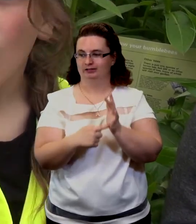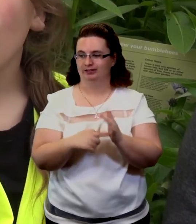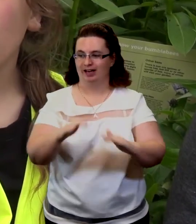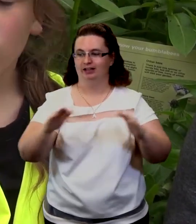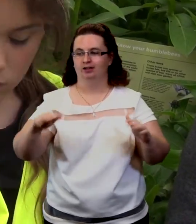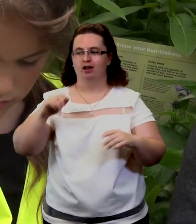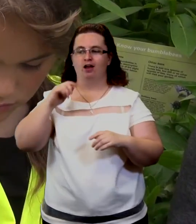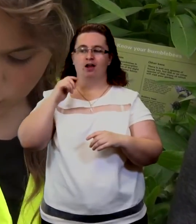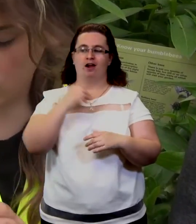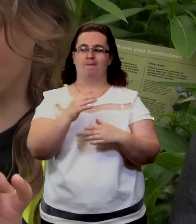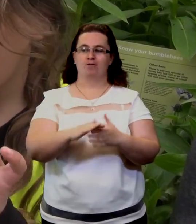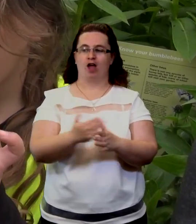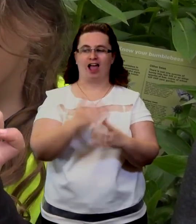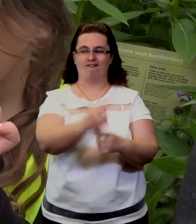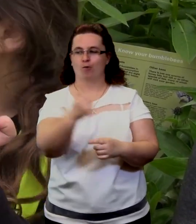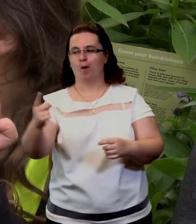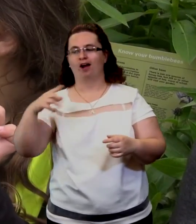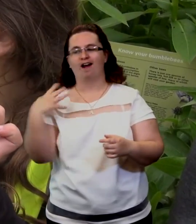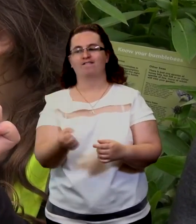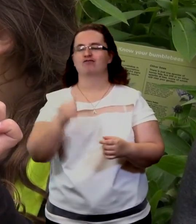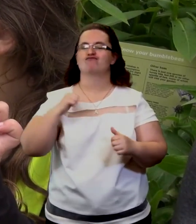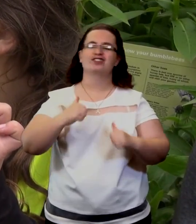chaffinch, bullfinch,